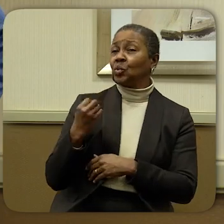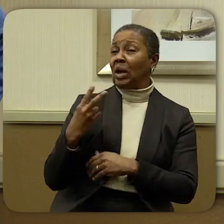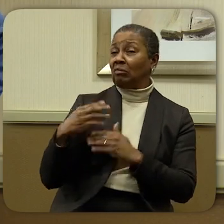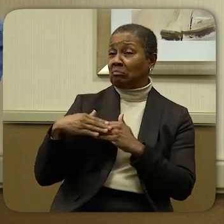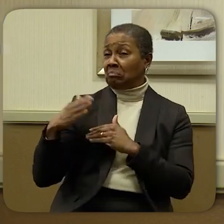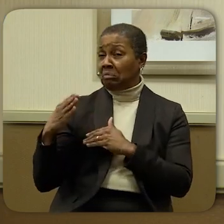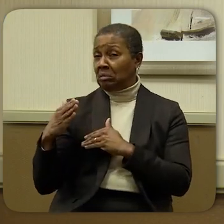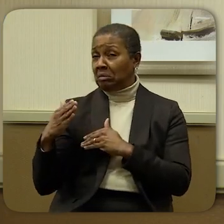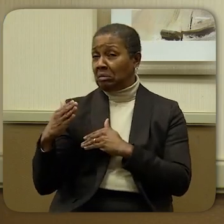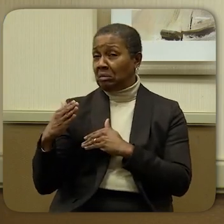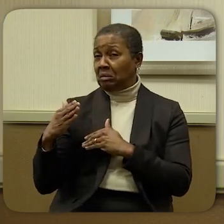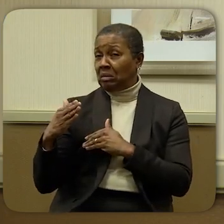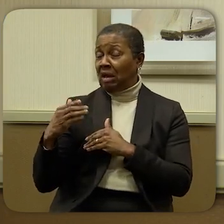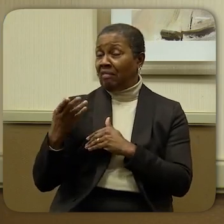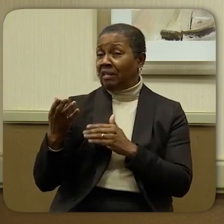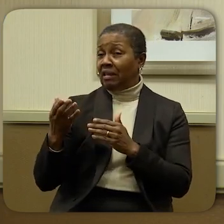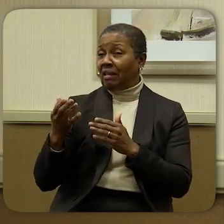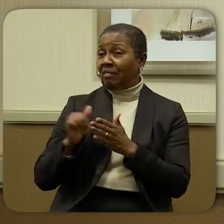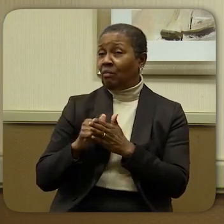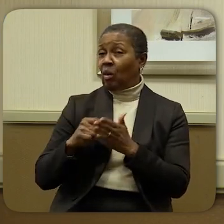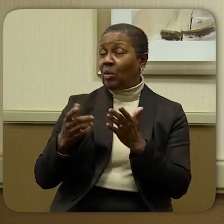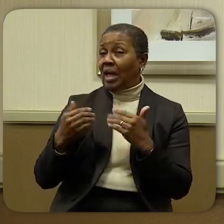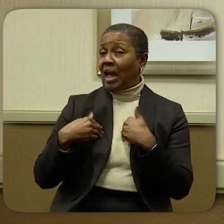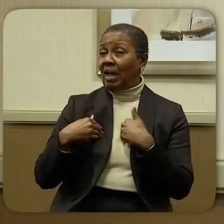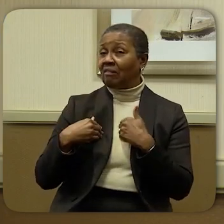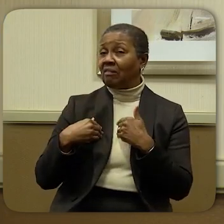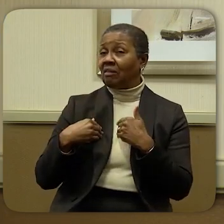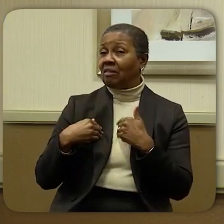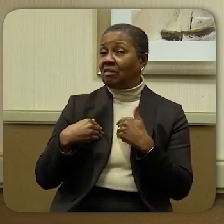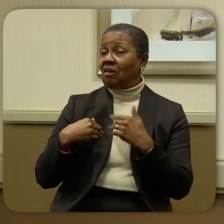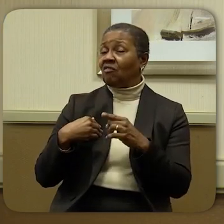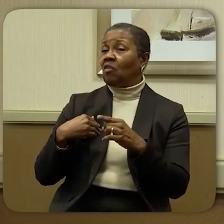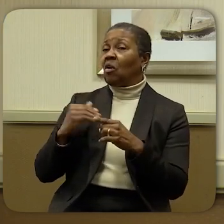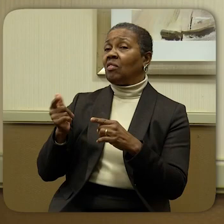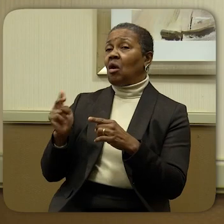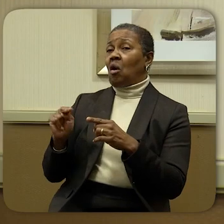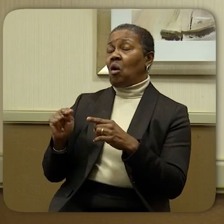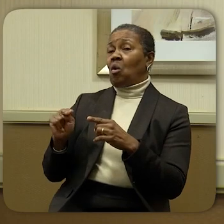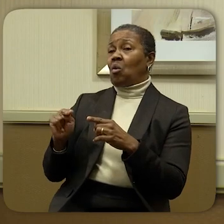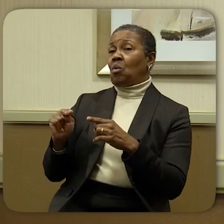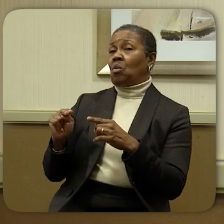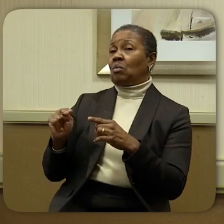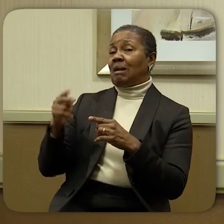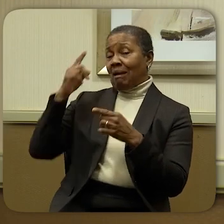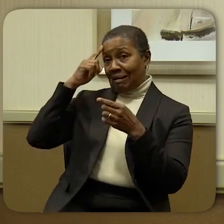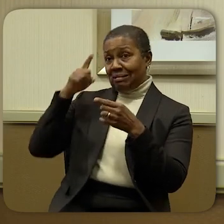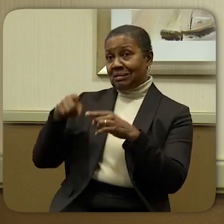of things, like, we do have them for consent for things like abortion and things like,